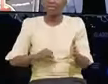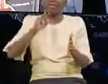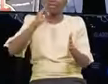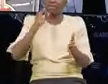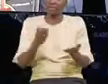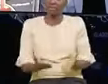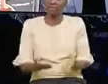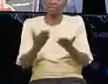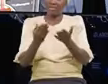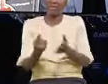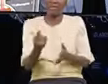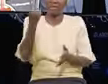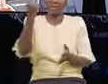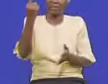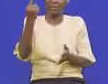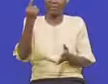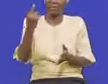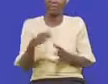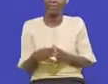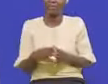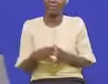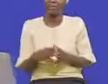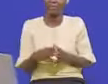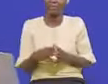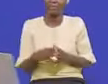Kristo masi okoreji.